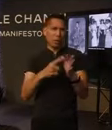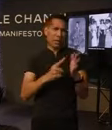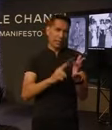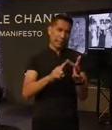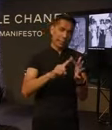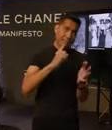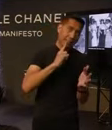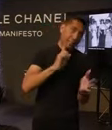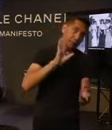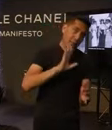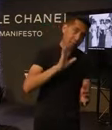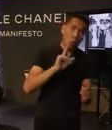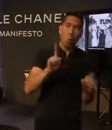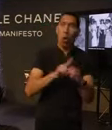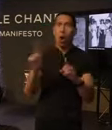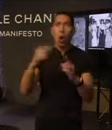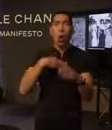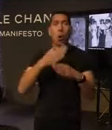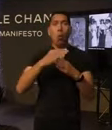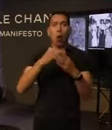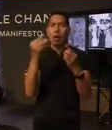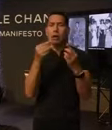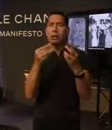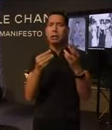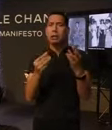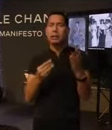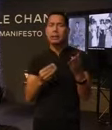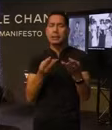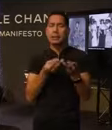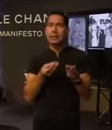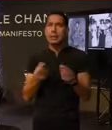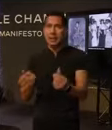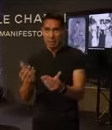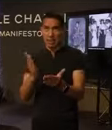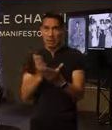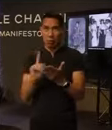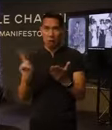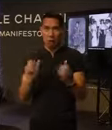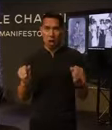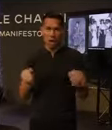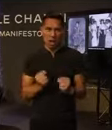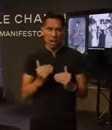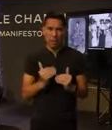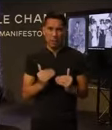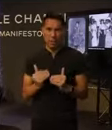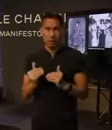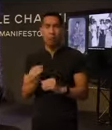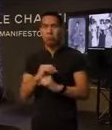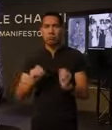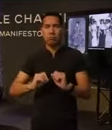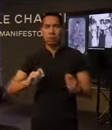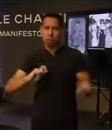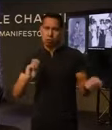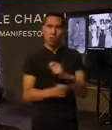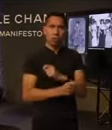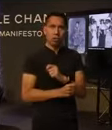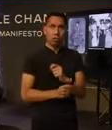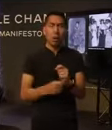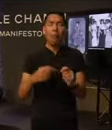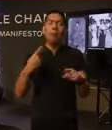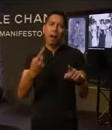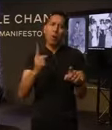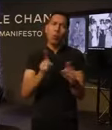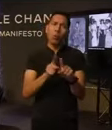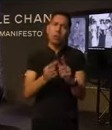her collections. They were devoid of extraneous embellishments. Of course, later comes the costume jewellery, but, you